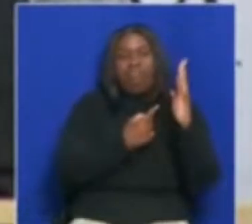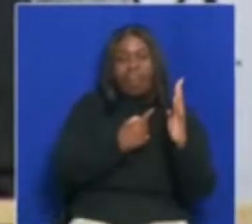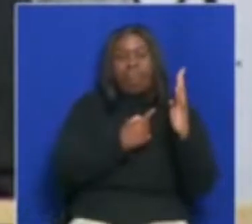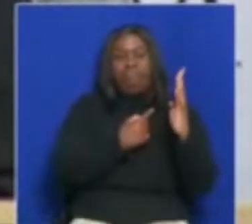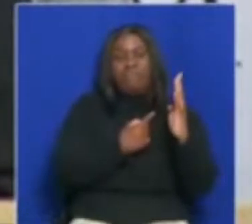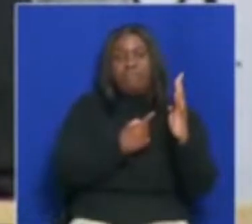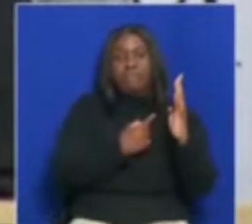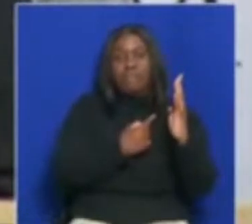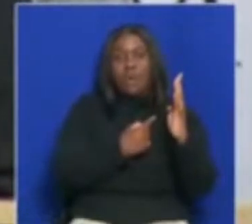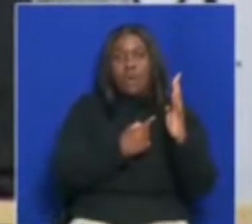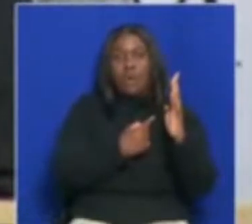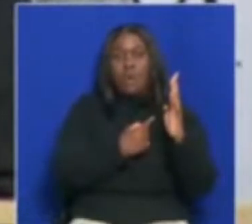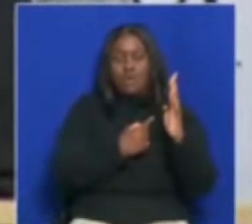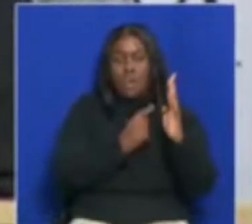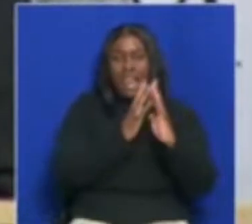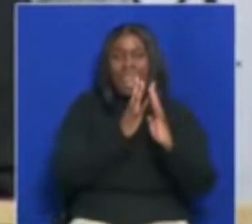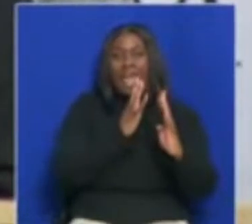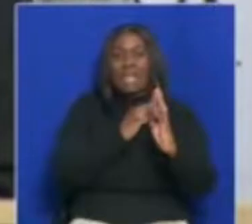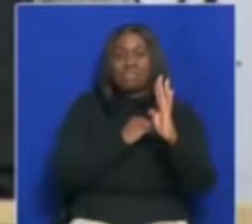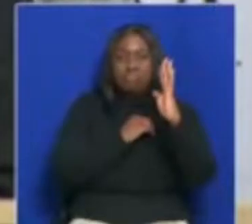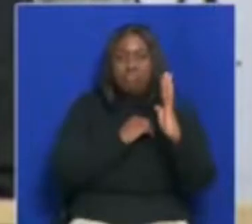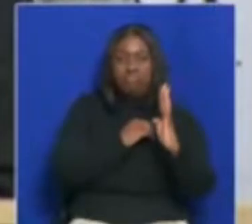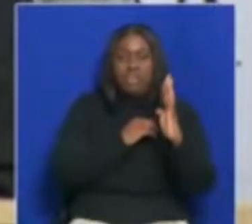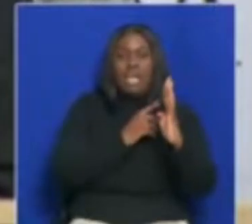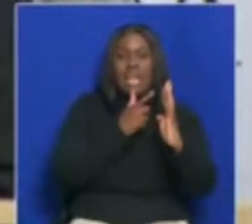lined up and they were shot at.